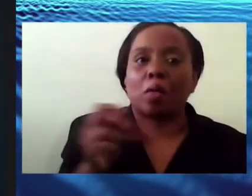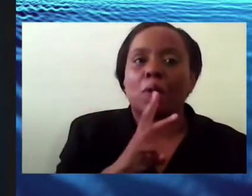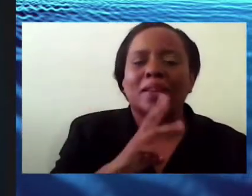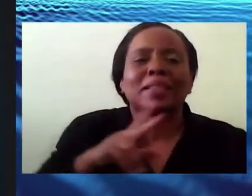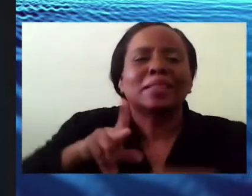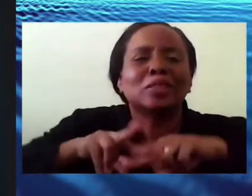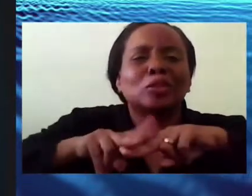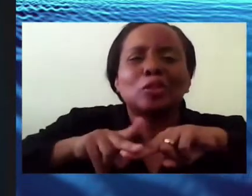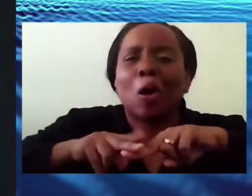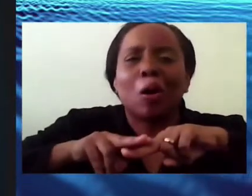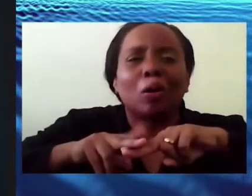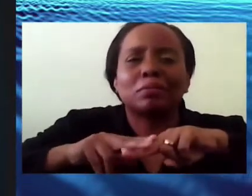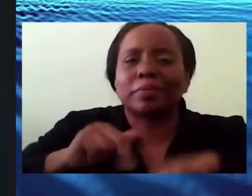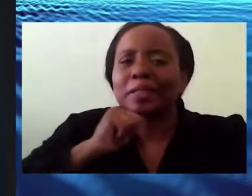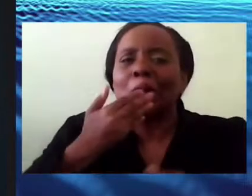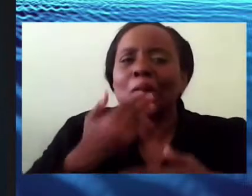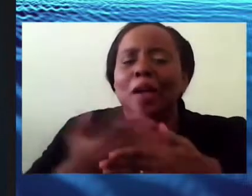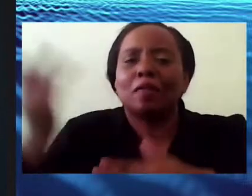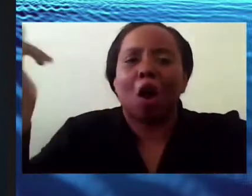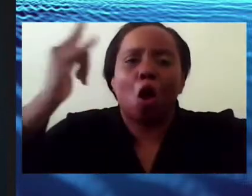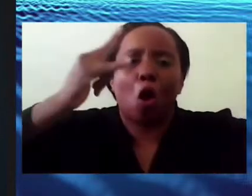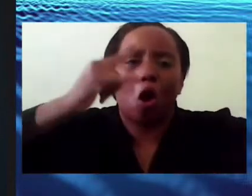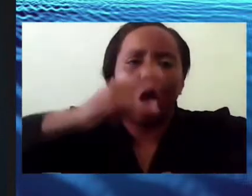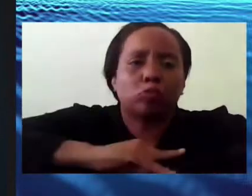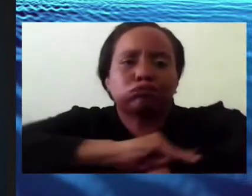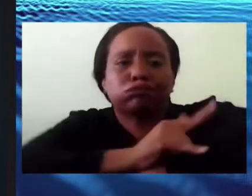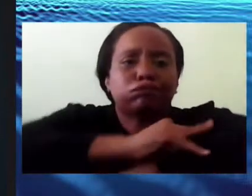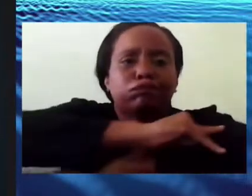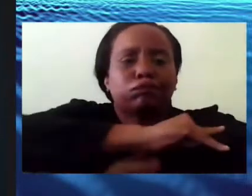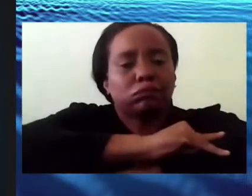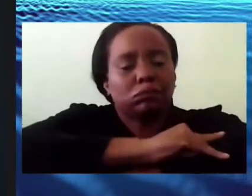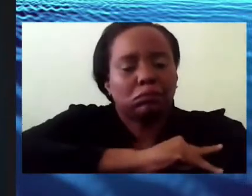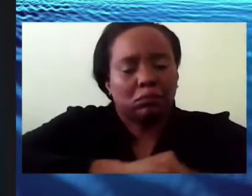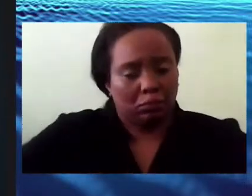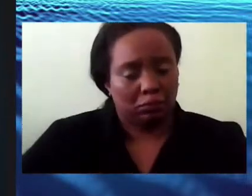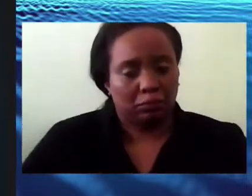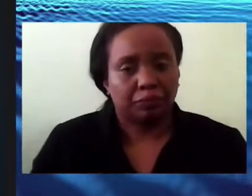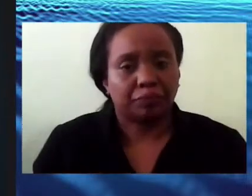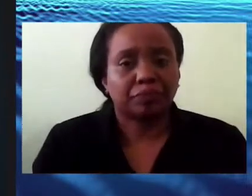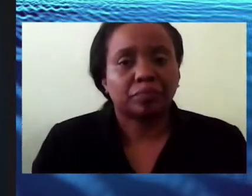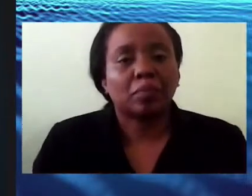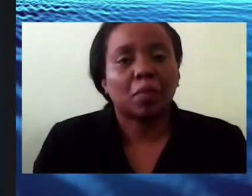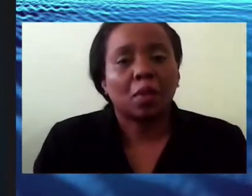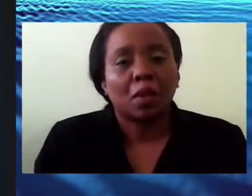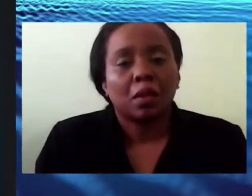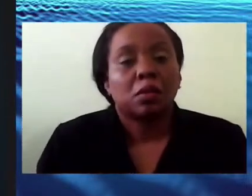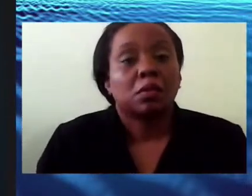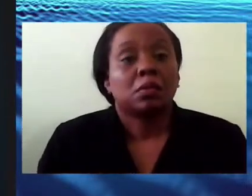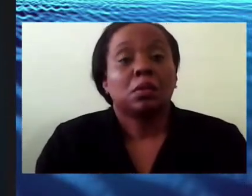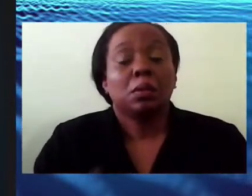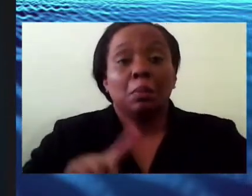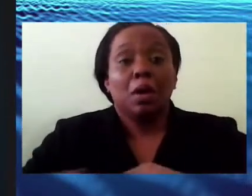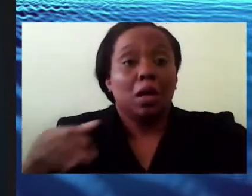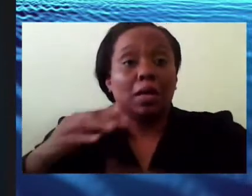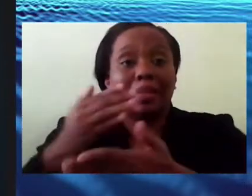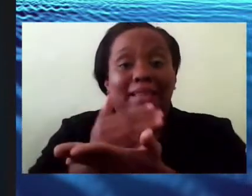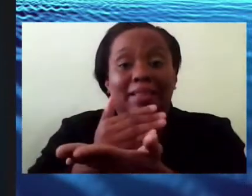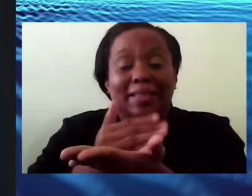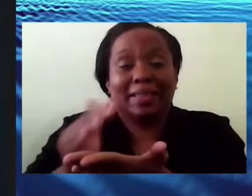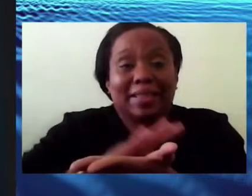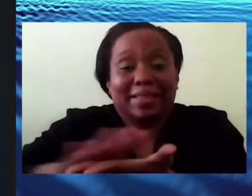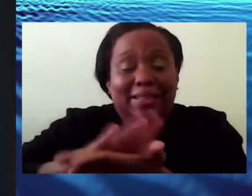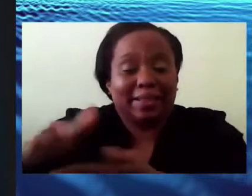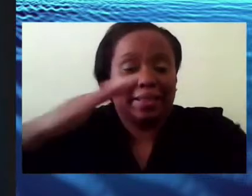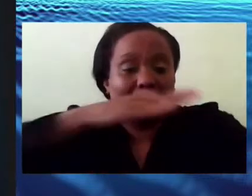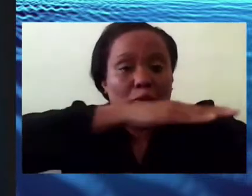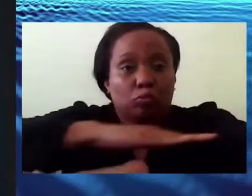trucks. And the bulk of what was used at the airport on the runway was actually recycled water from the Bridgetown sewage